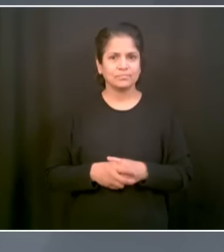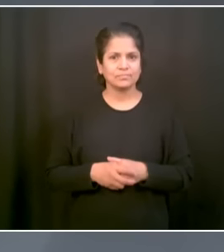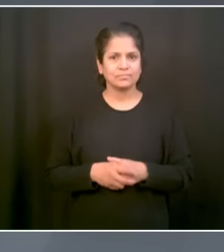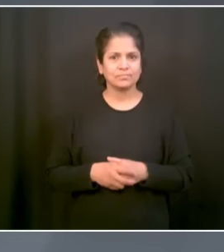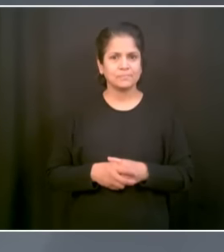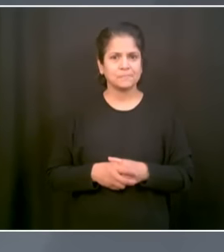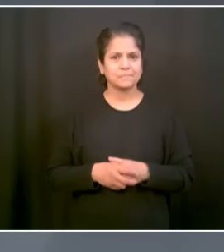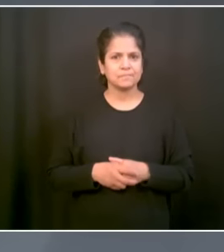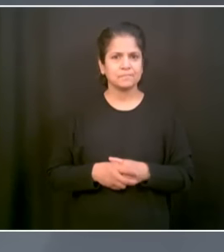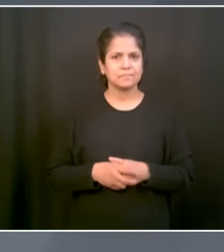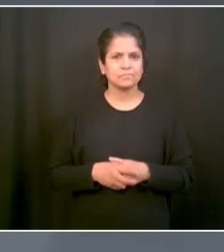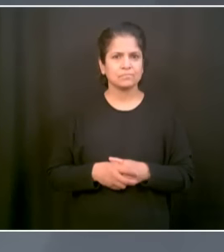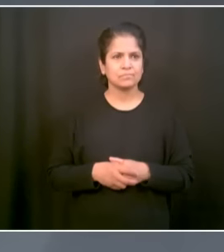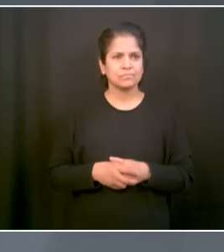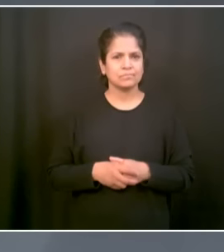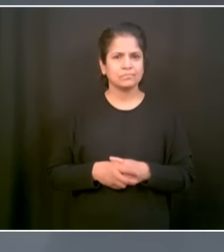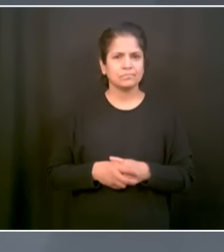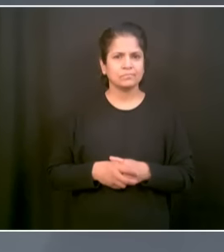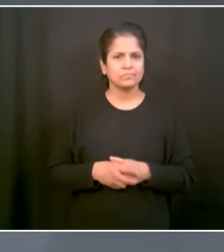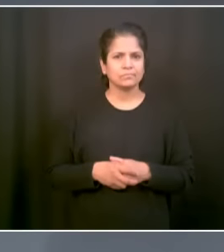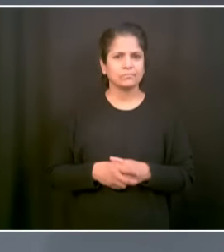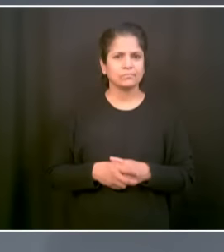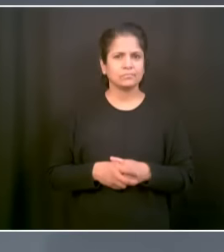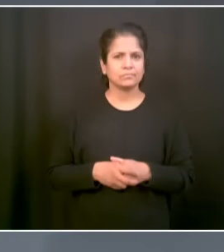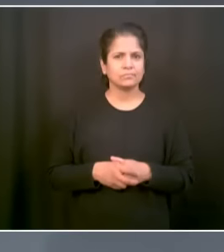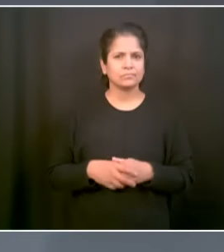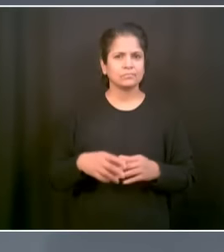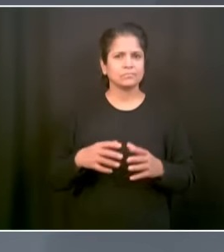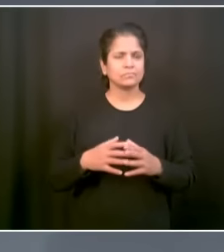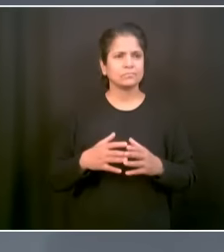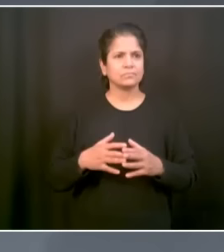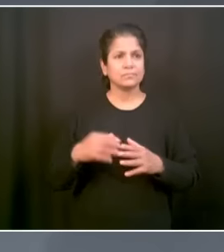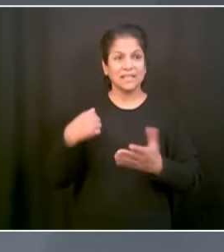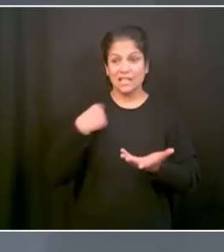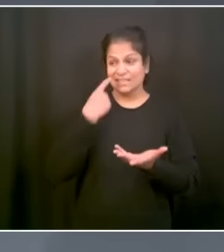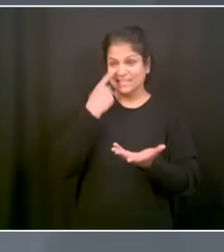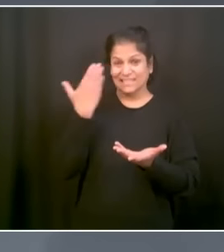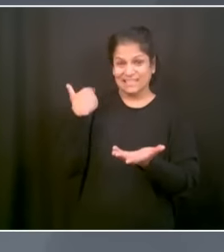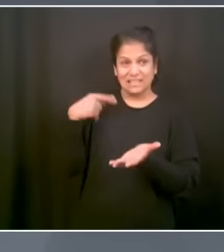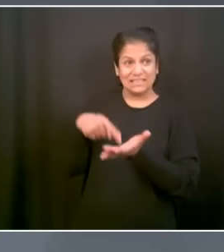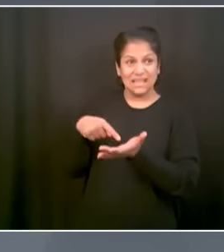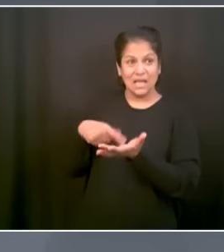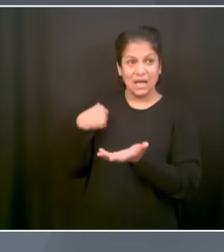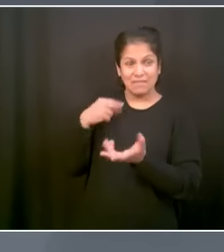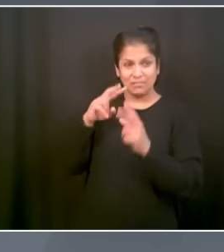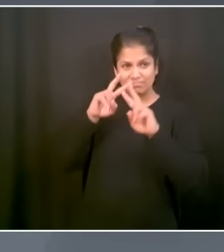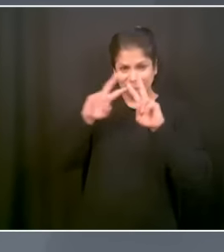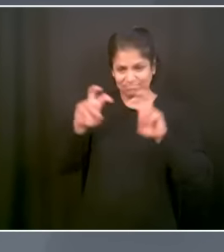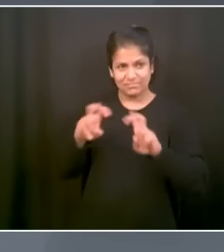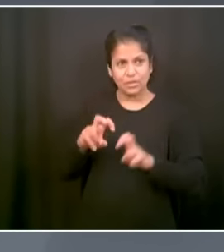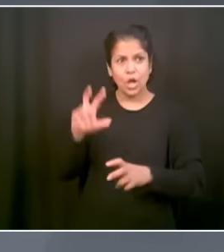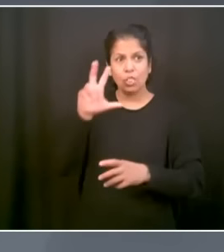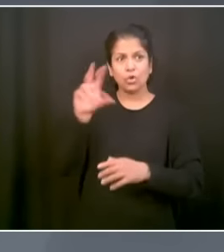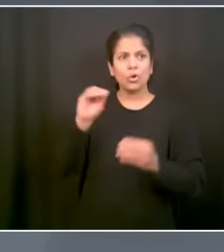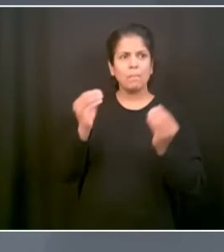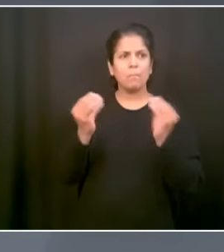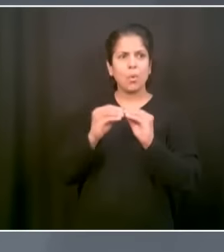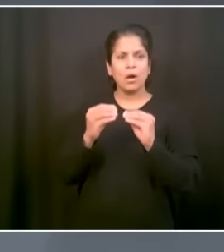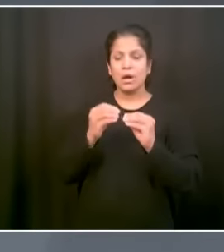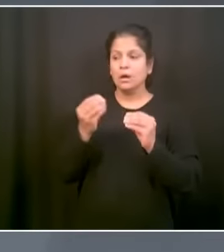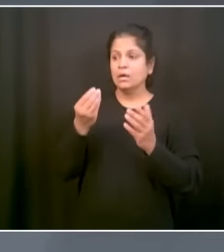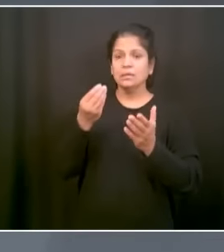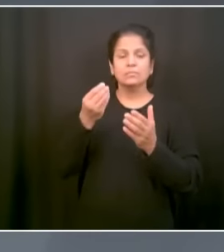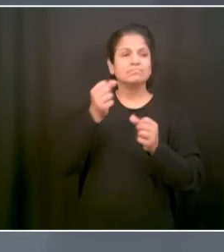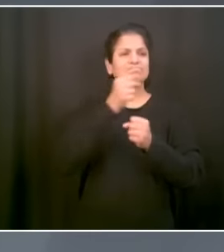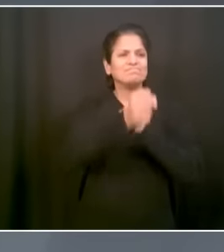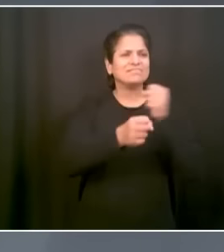spoke. Since last night, we have made about 30 additional placements. And we are suspecting